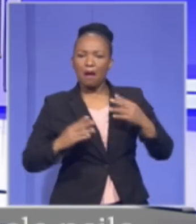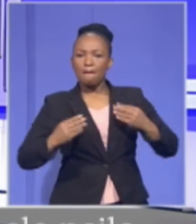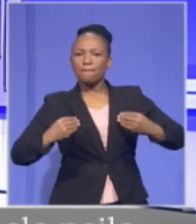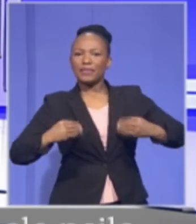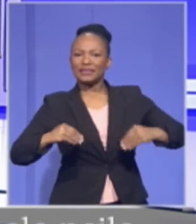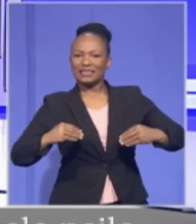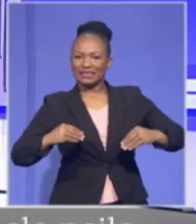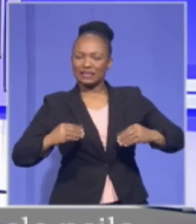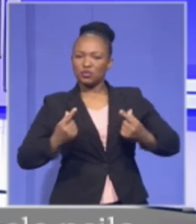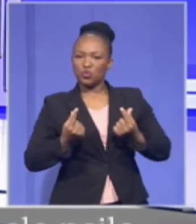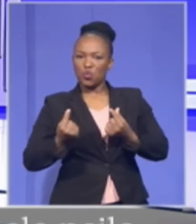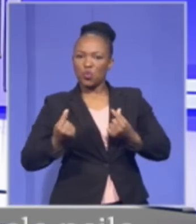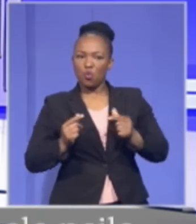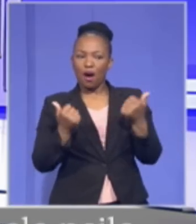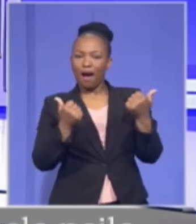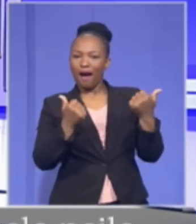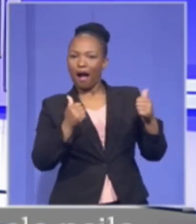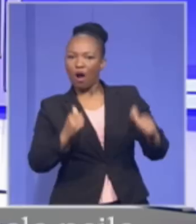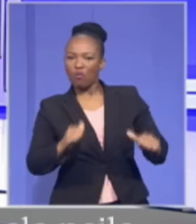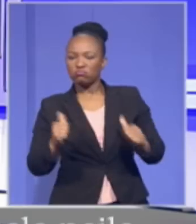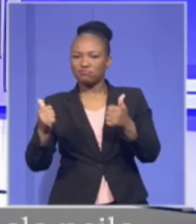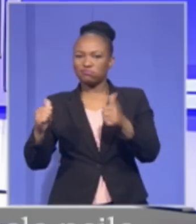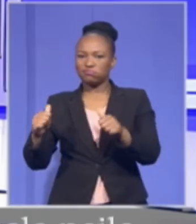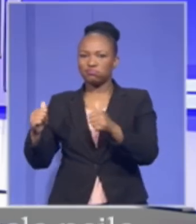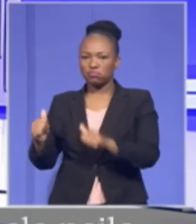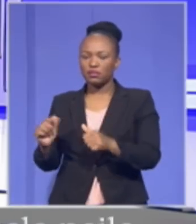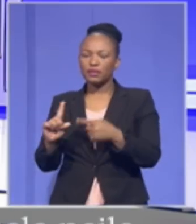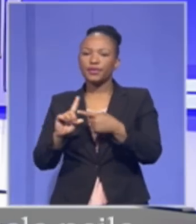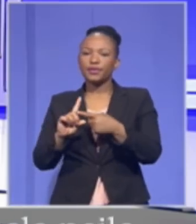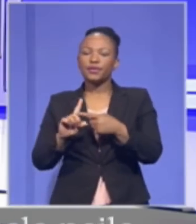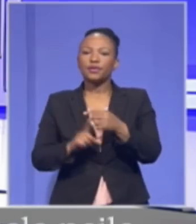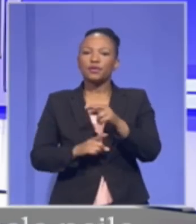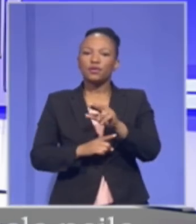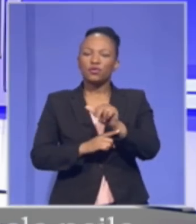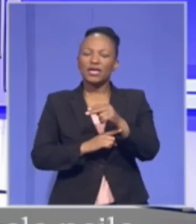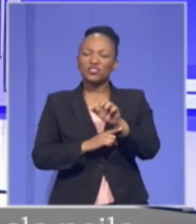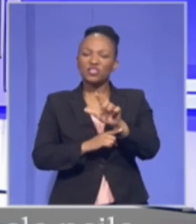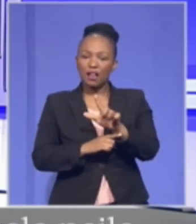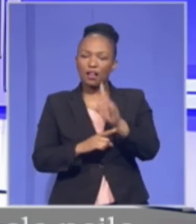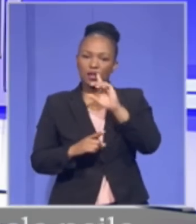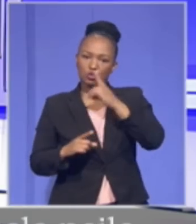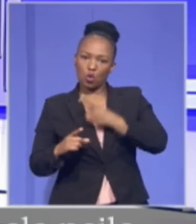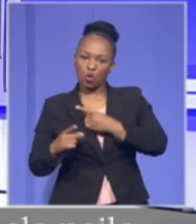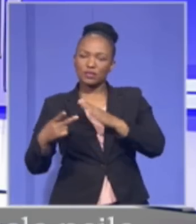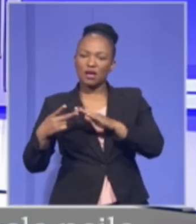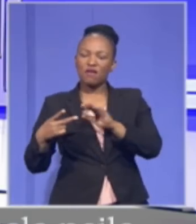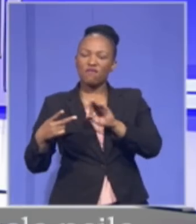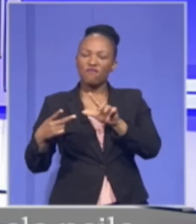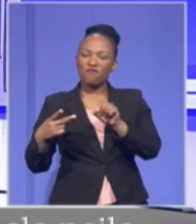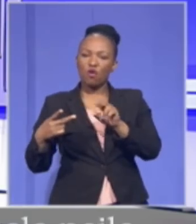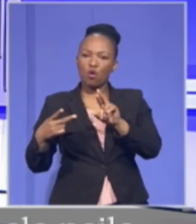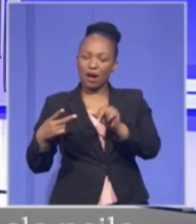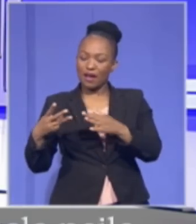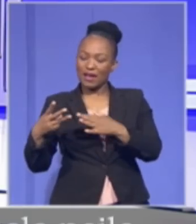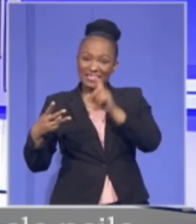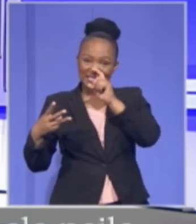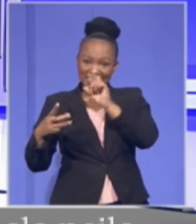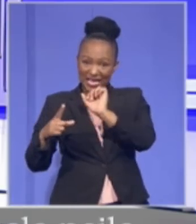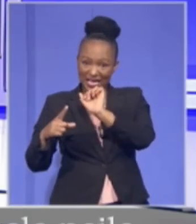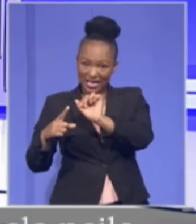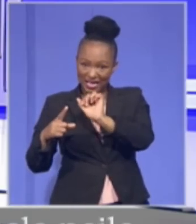tša ba go nonola mmogo naye. Sersanta Rachel Kutumela, morwedi wa gagwe Flora le kgaetšedi ya gagwe Ana Shokane ba